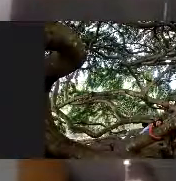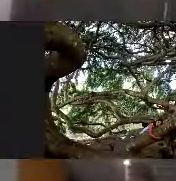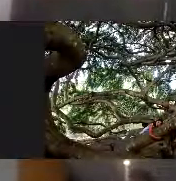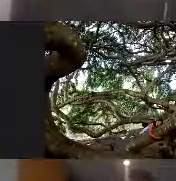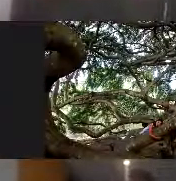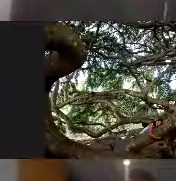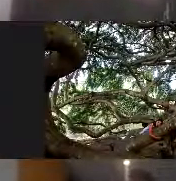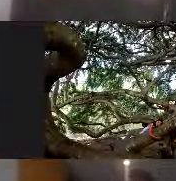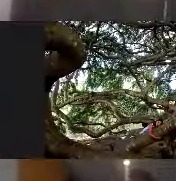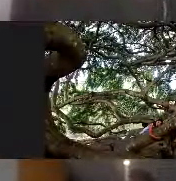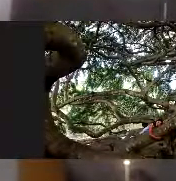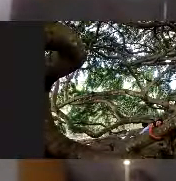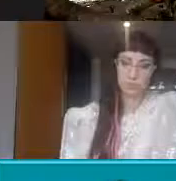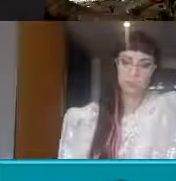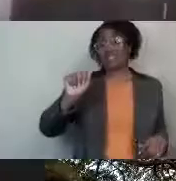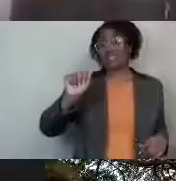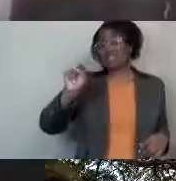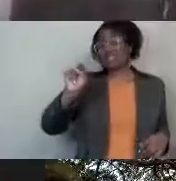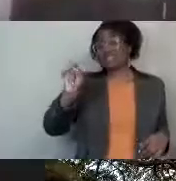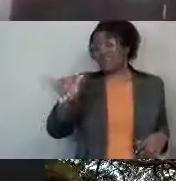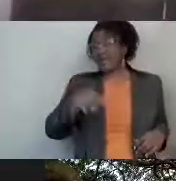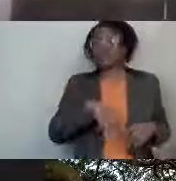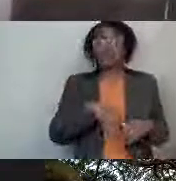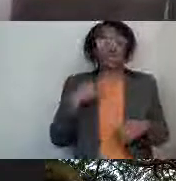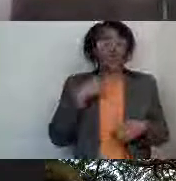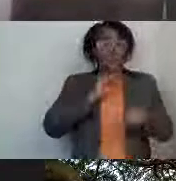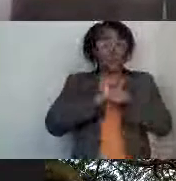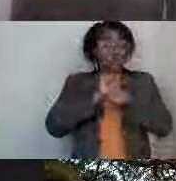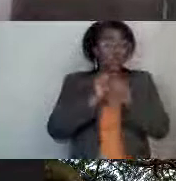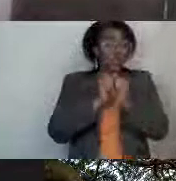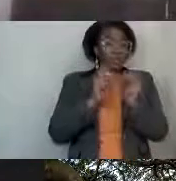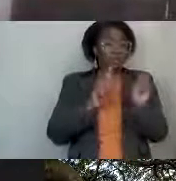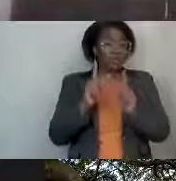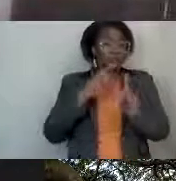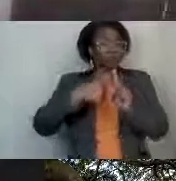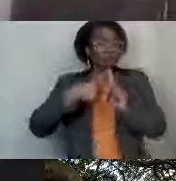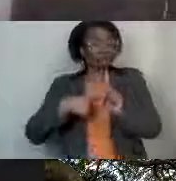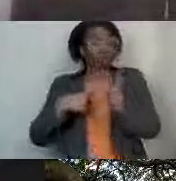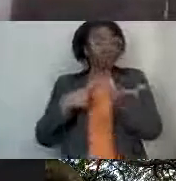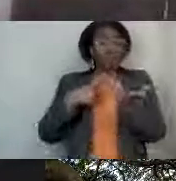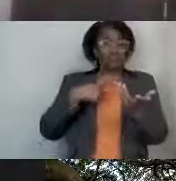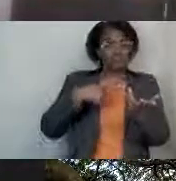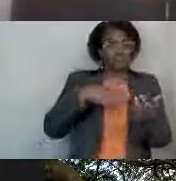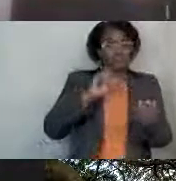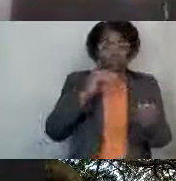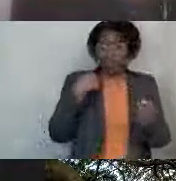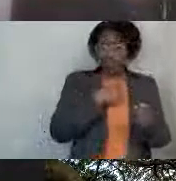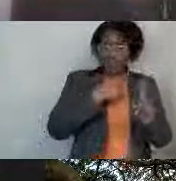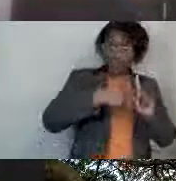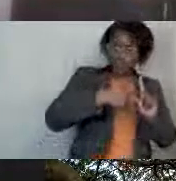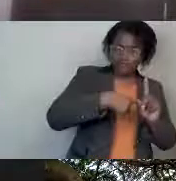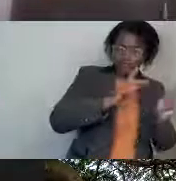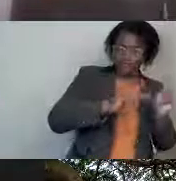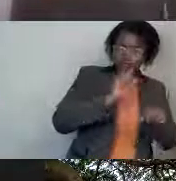cleaners, your nannies, and we also work with tenants. And so we organize tenants and workers around worker